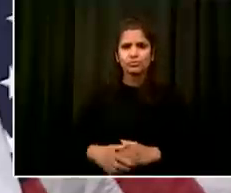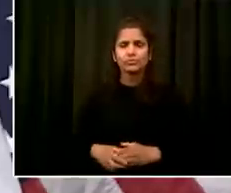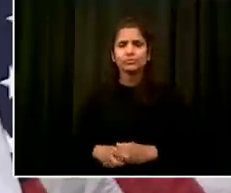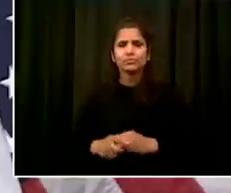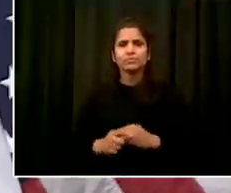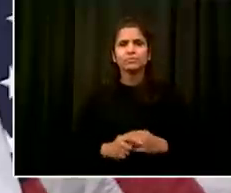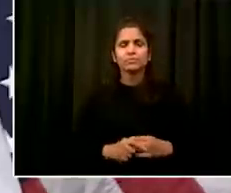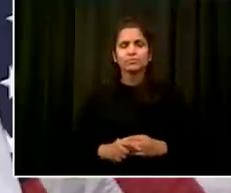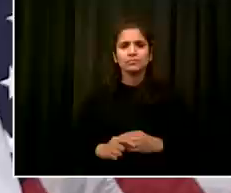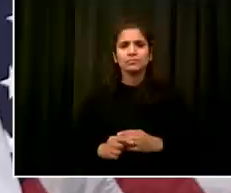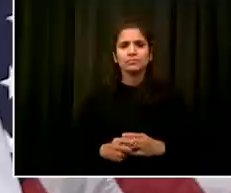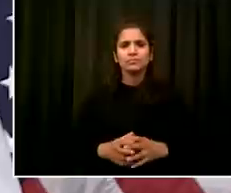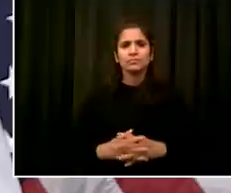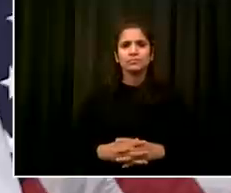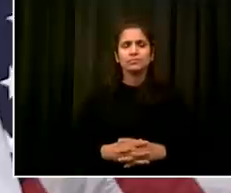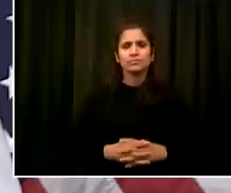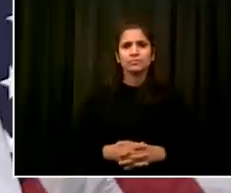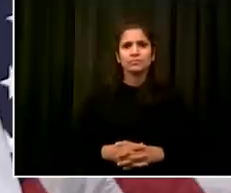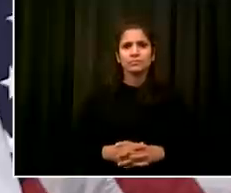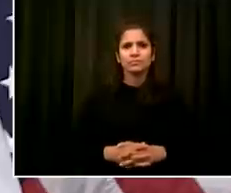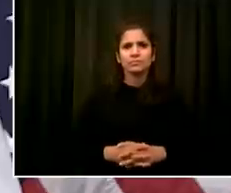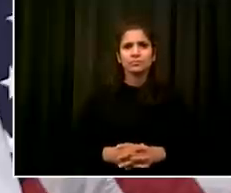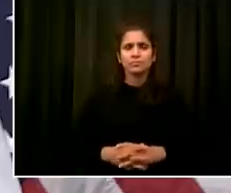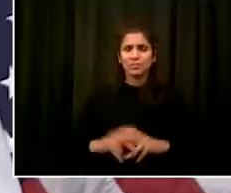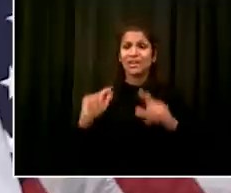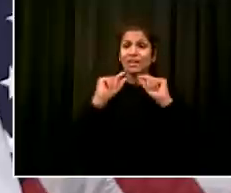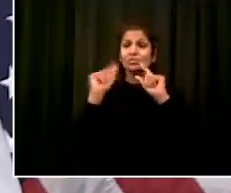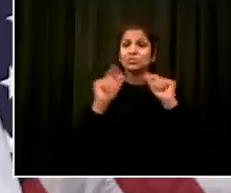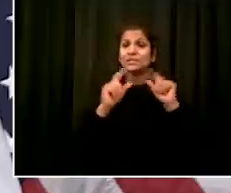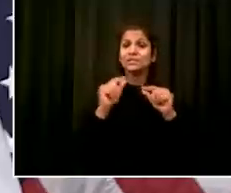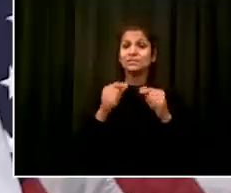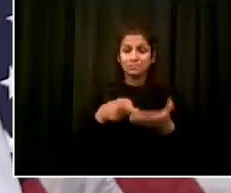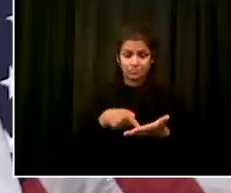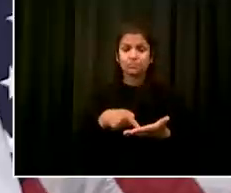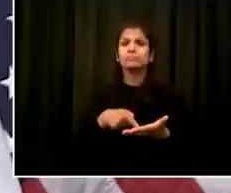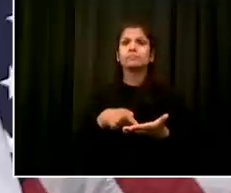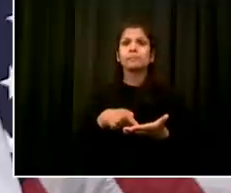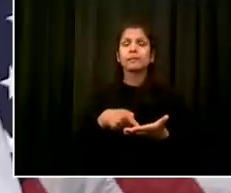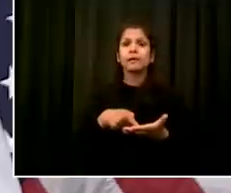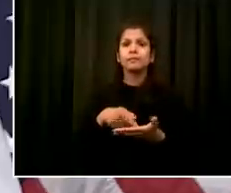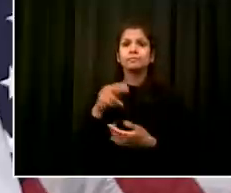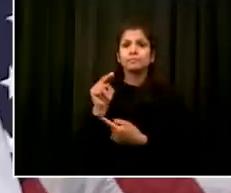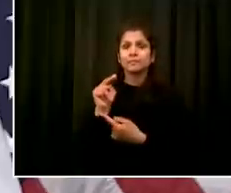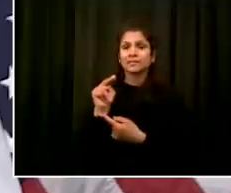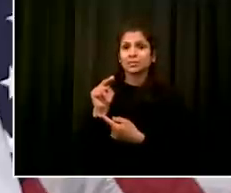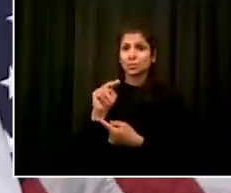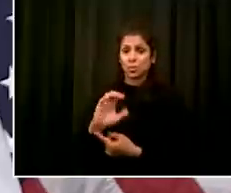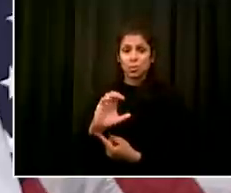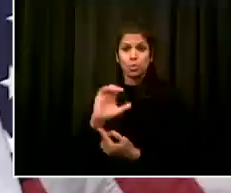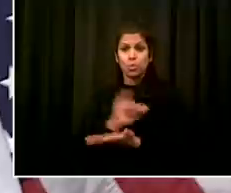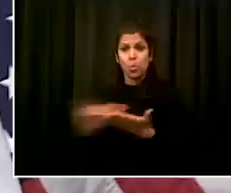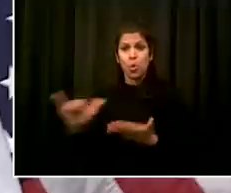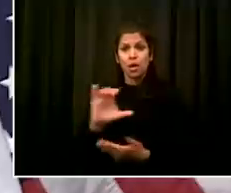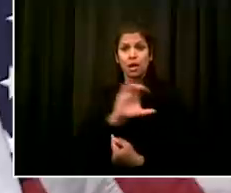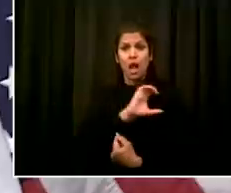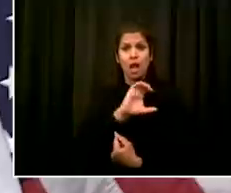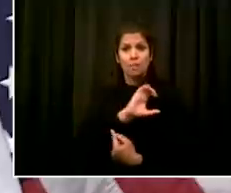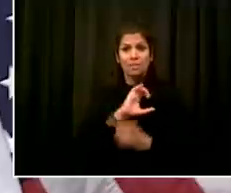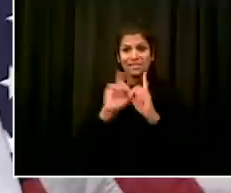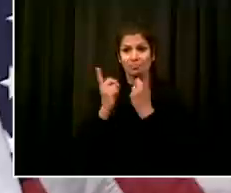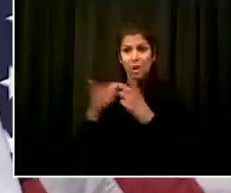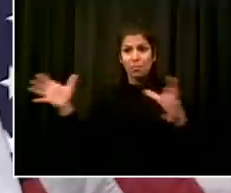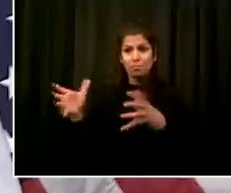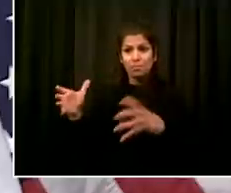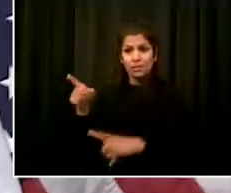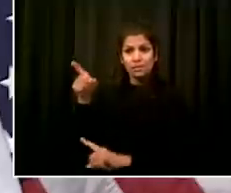NYPD. And I have another question about what transpired last night. My first question, the commissioner tweeted